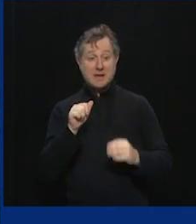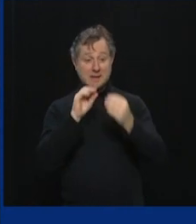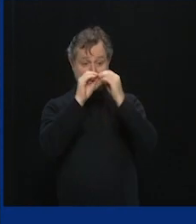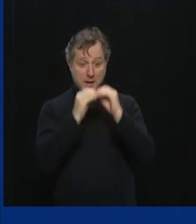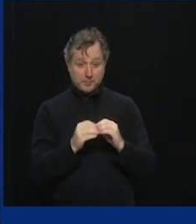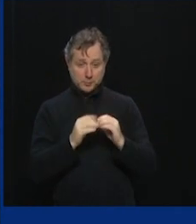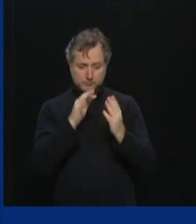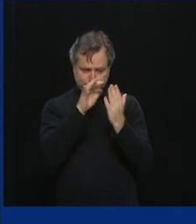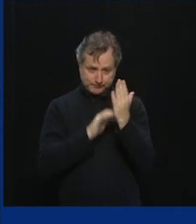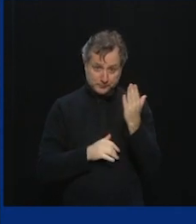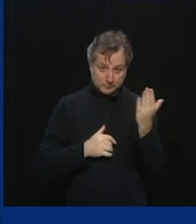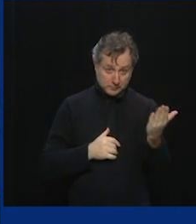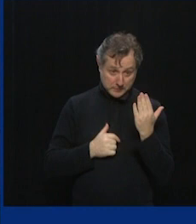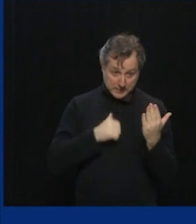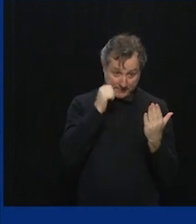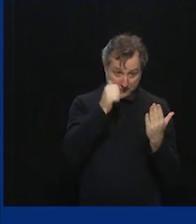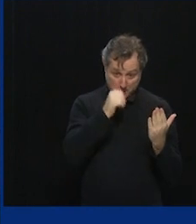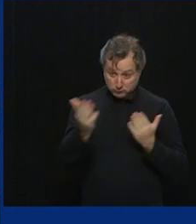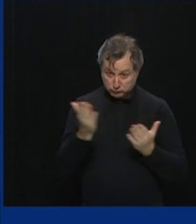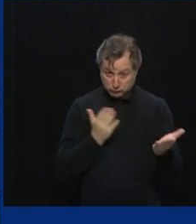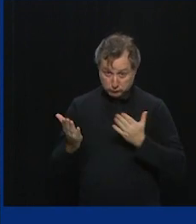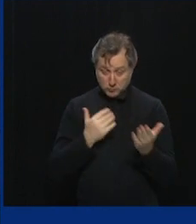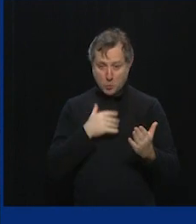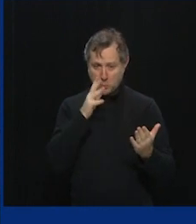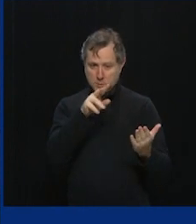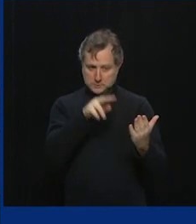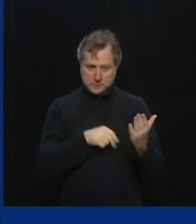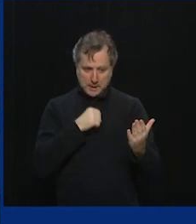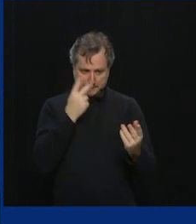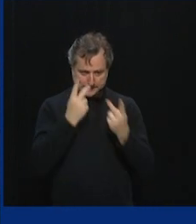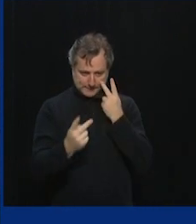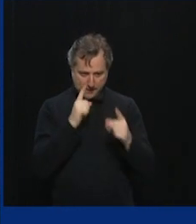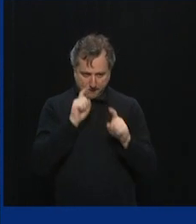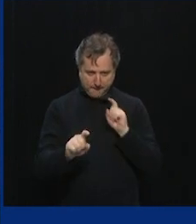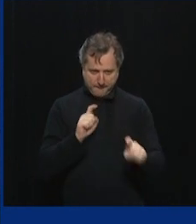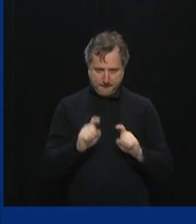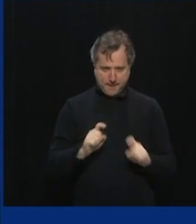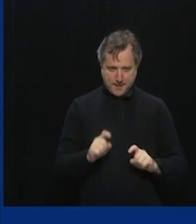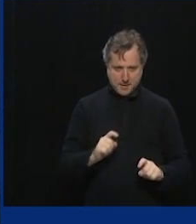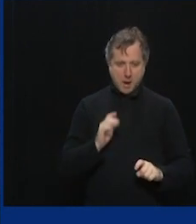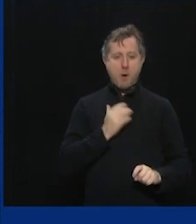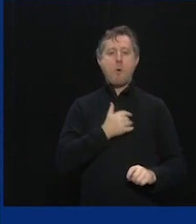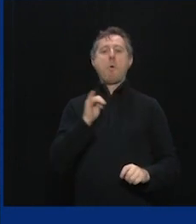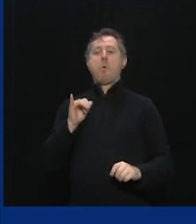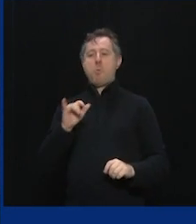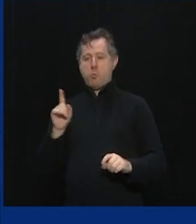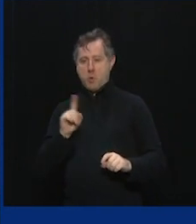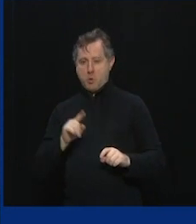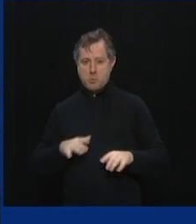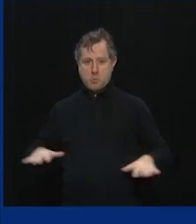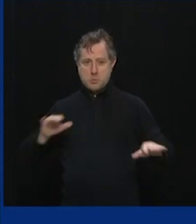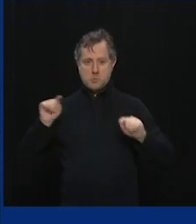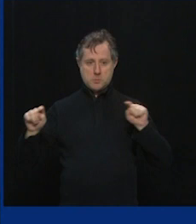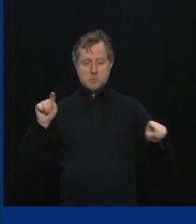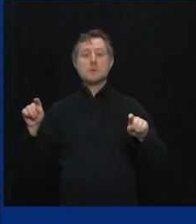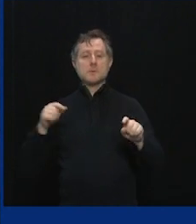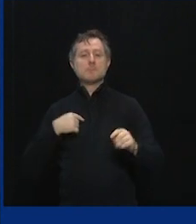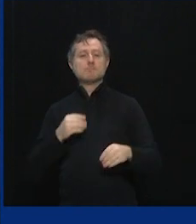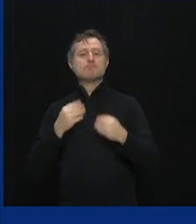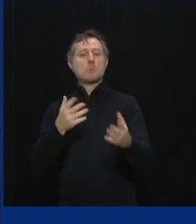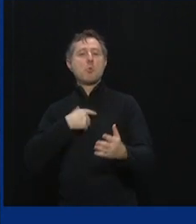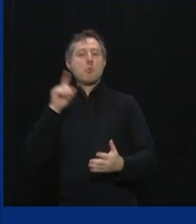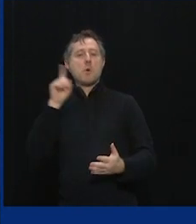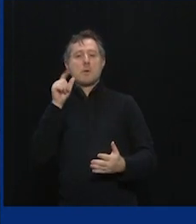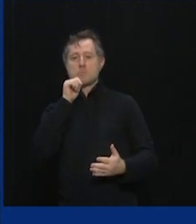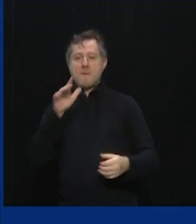look at on our new improved dashboards here. And so, yes, all the above approach. So I'm not putting it on the parents. I'm just